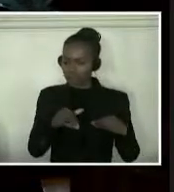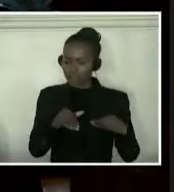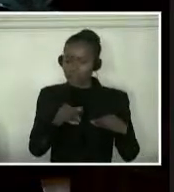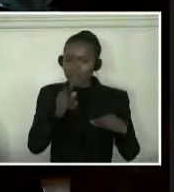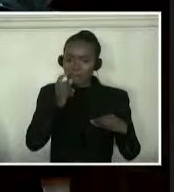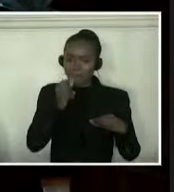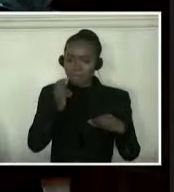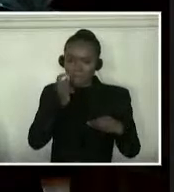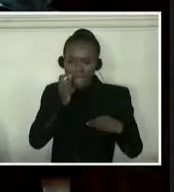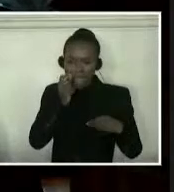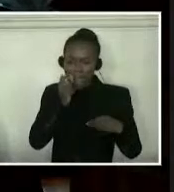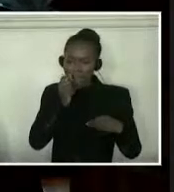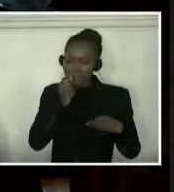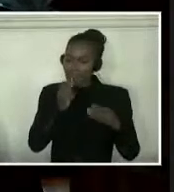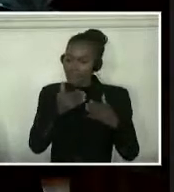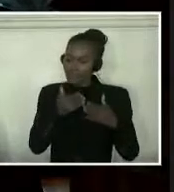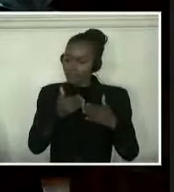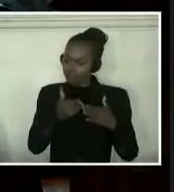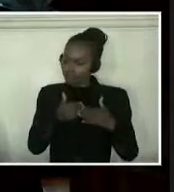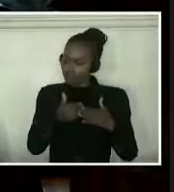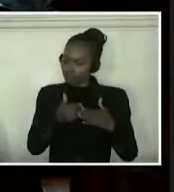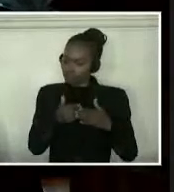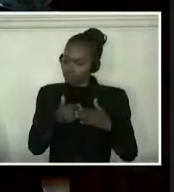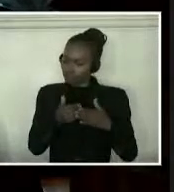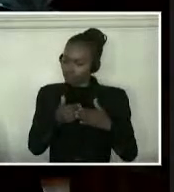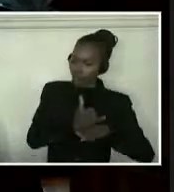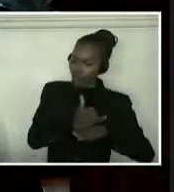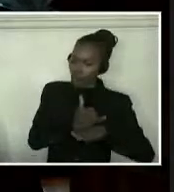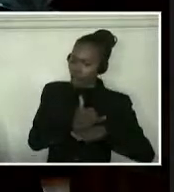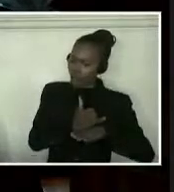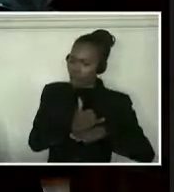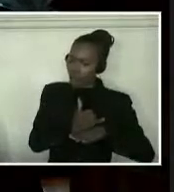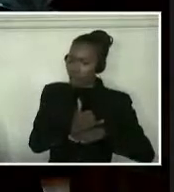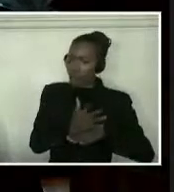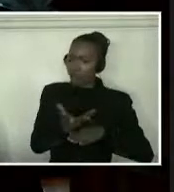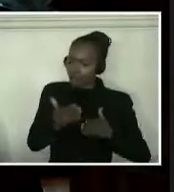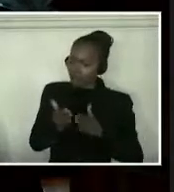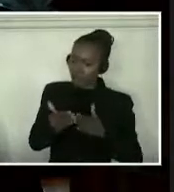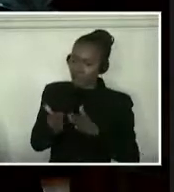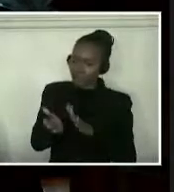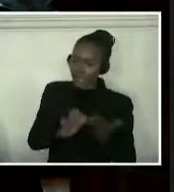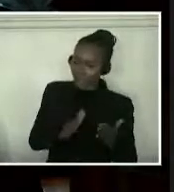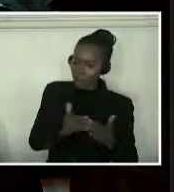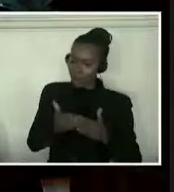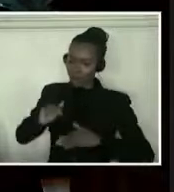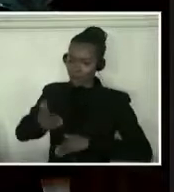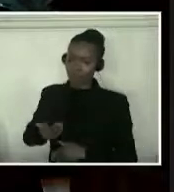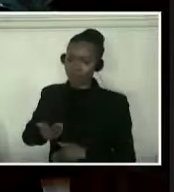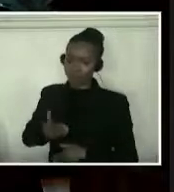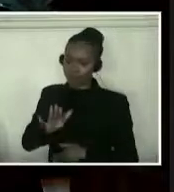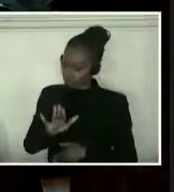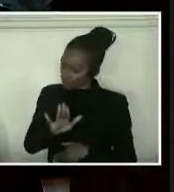abandoned it should not be like that it should not be like that since miscellaneous